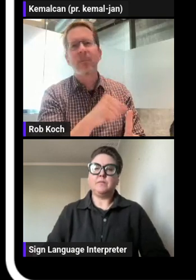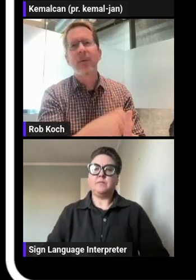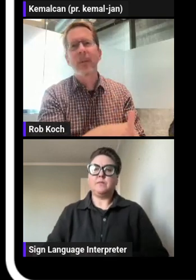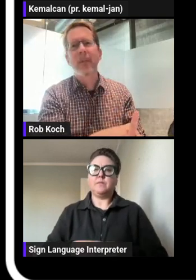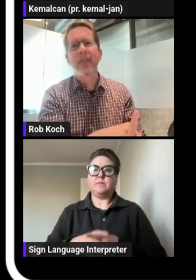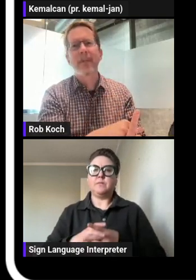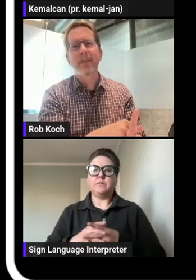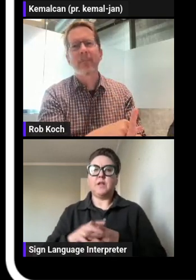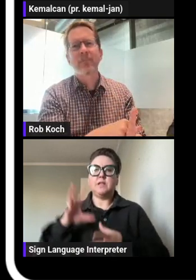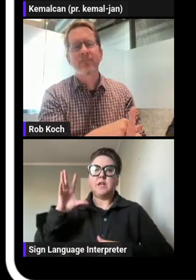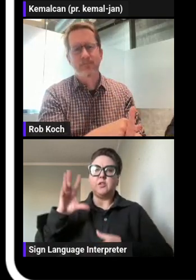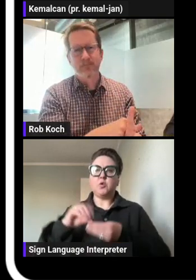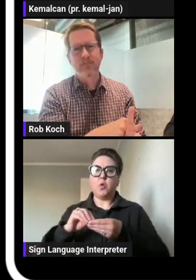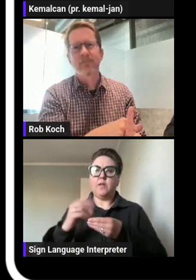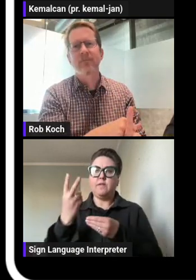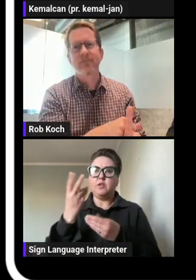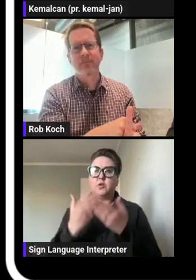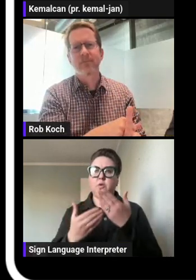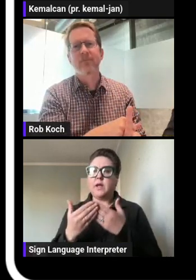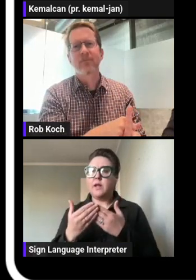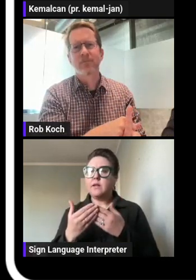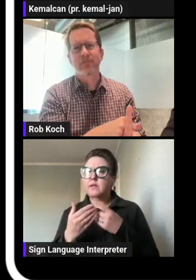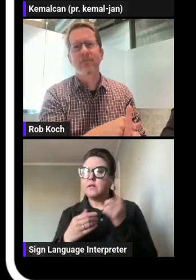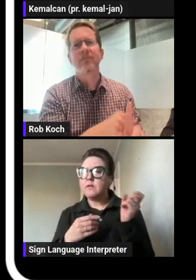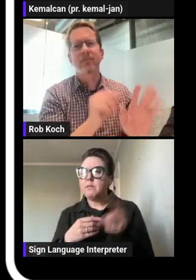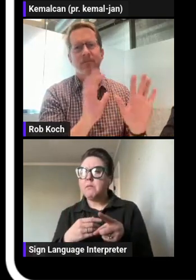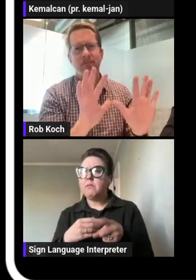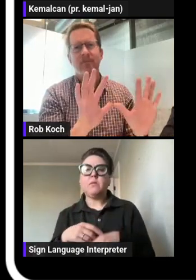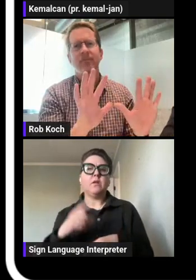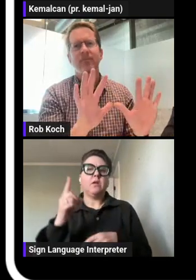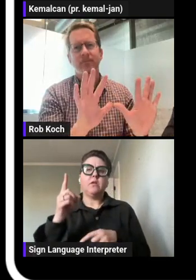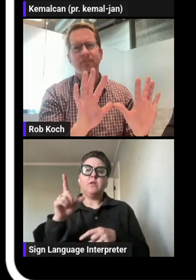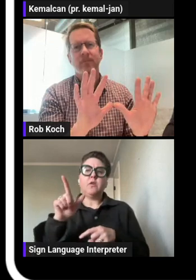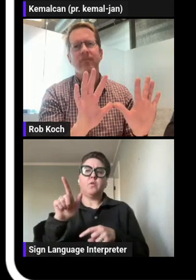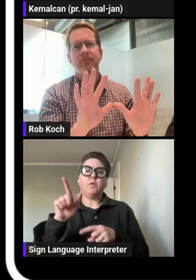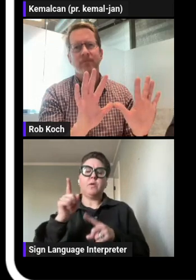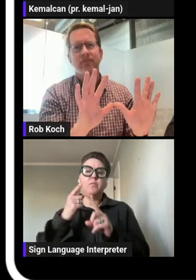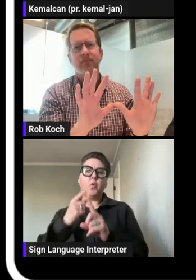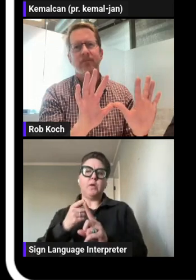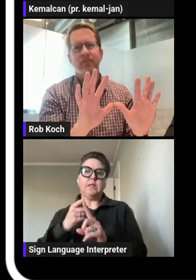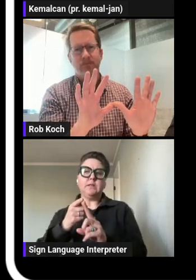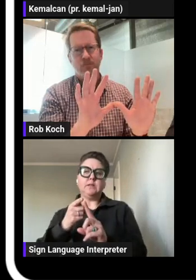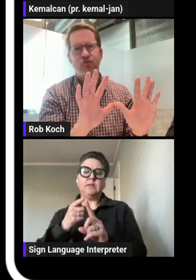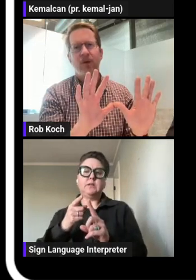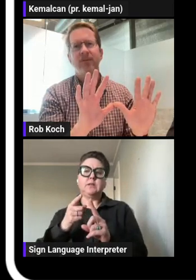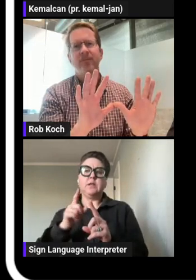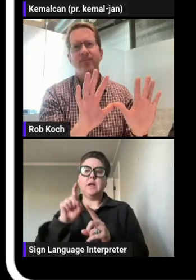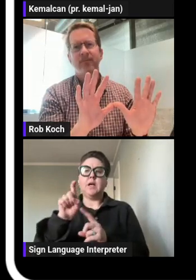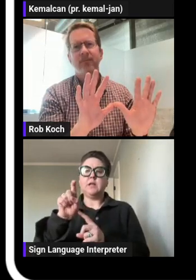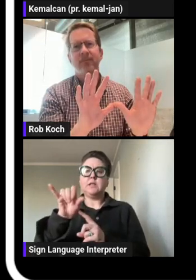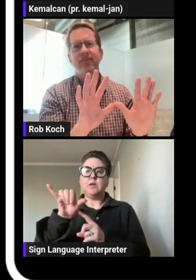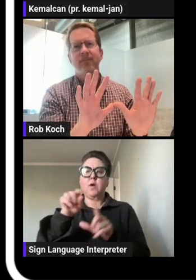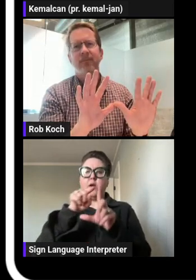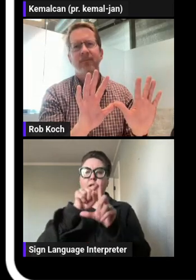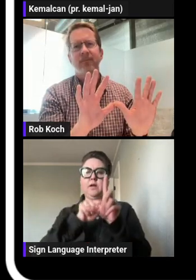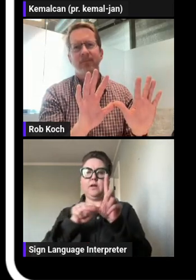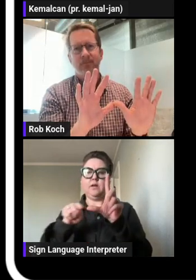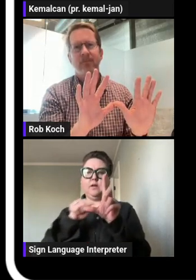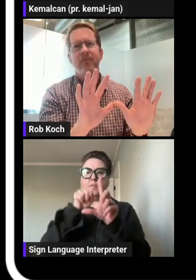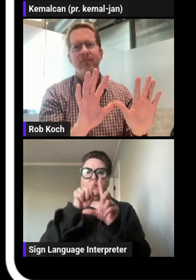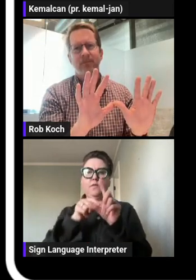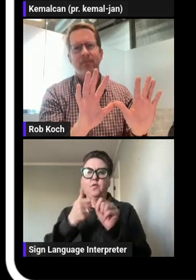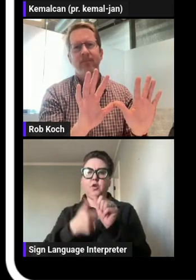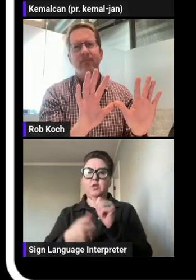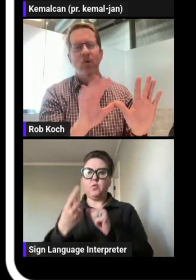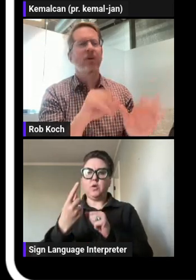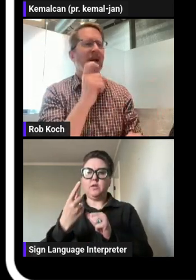that total of two hands? Y. There's like 21 points. There's X and Y for each point. So therefore, they're